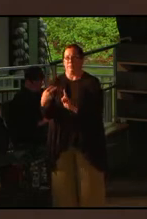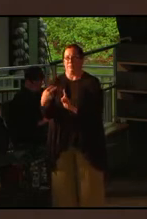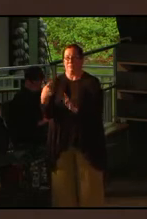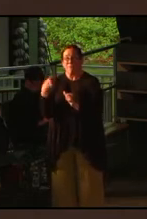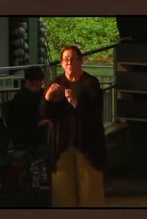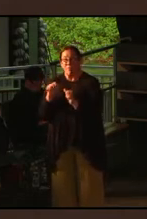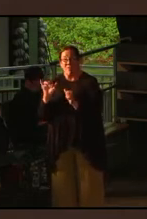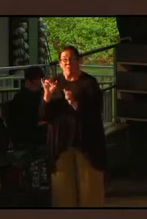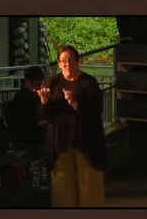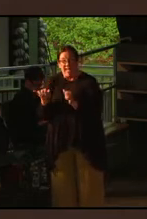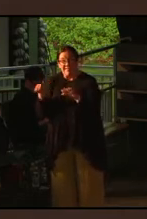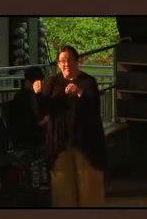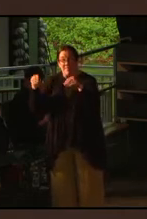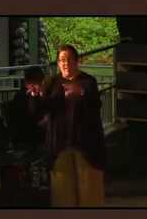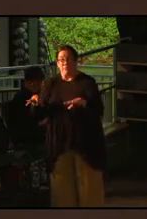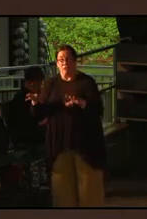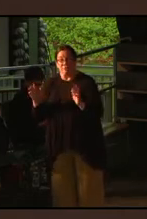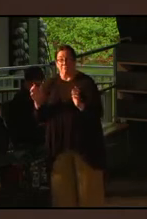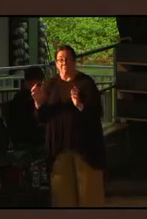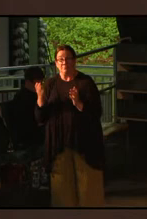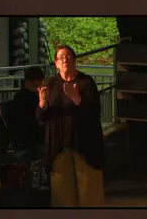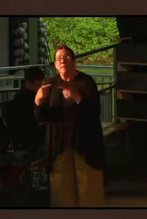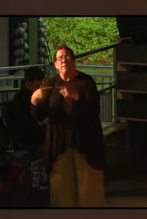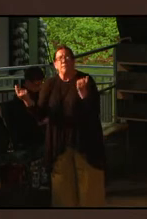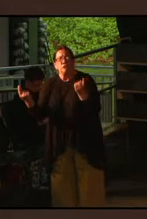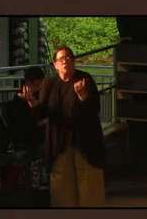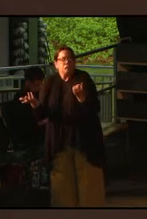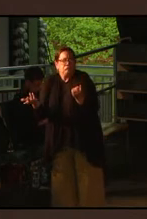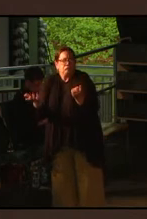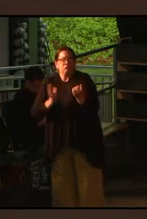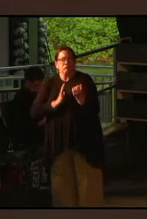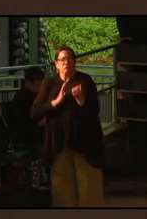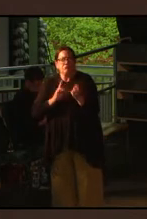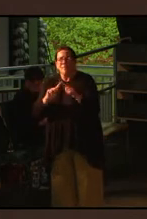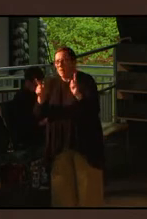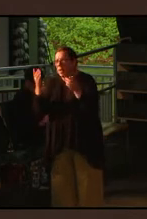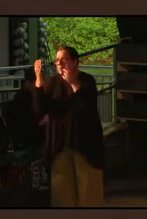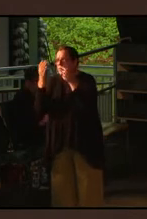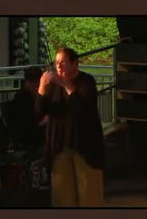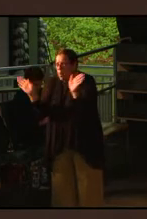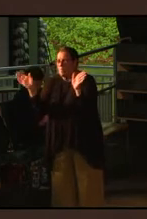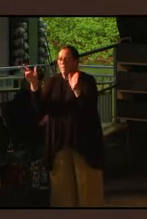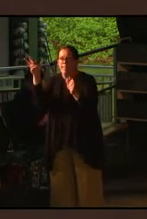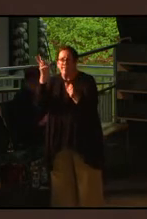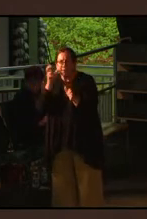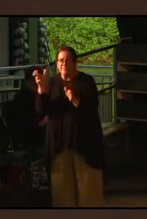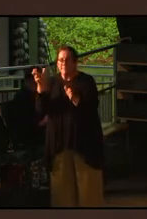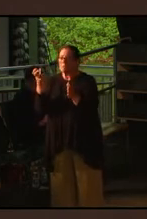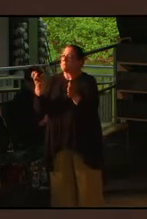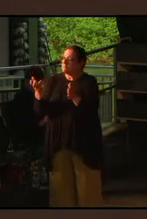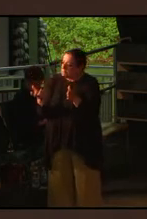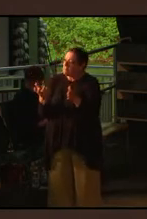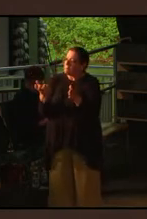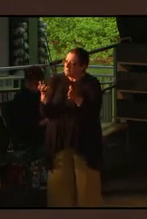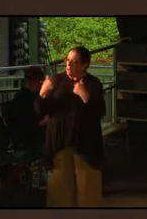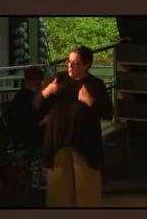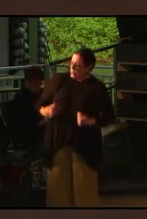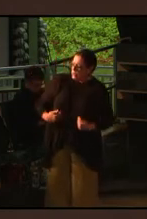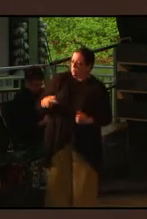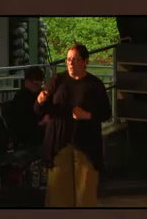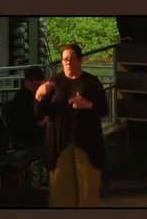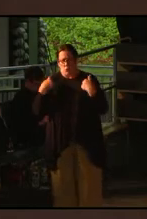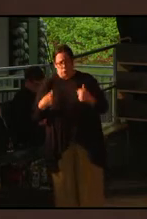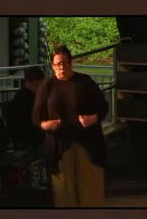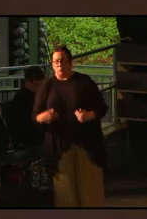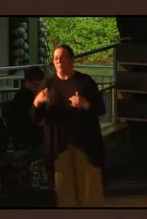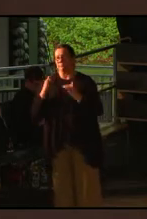magic. You might not always agree, but if you listen, you might just learn that we humans are more